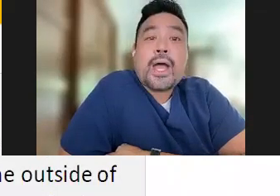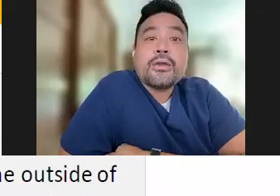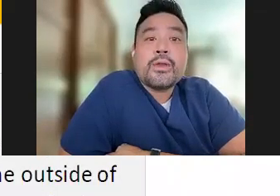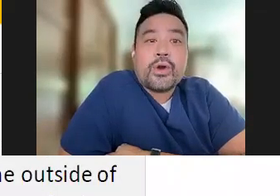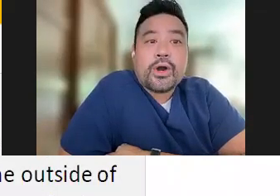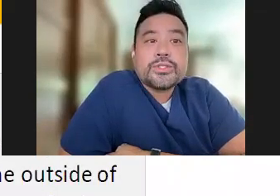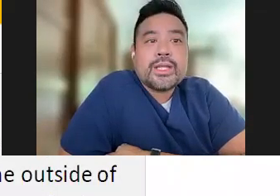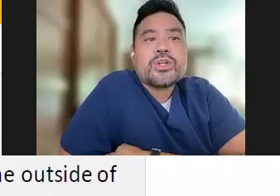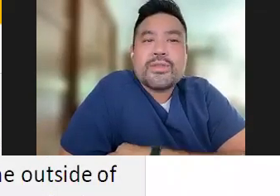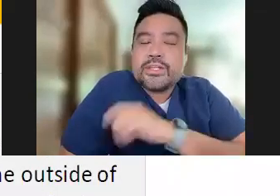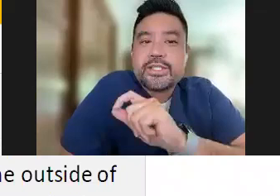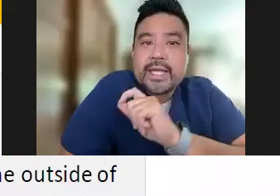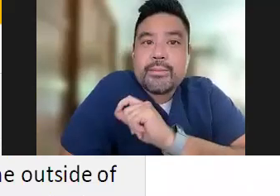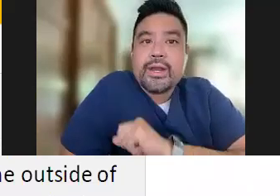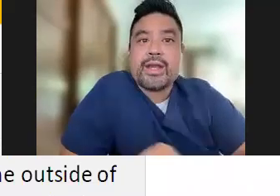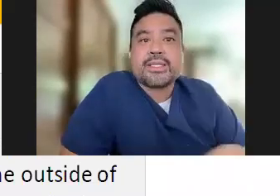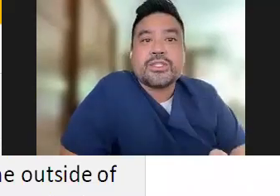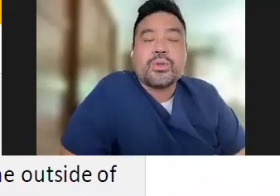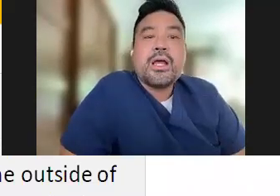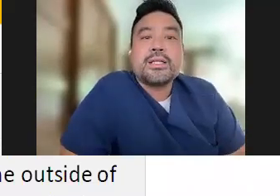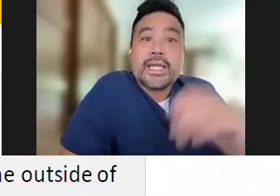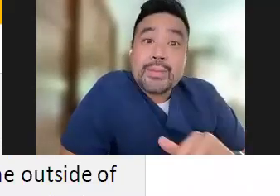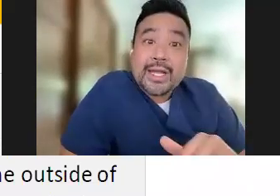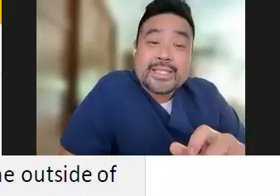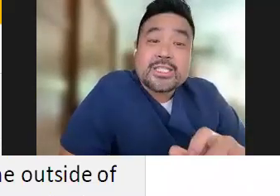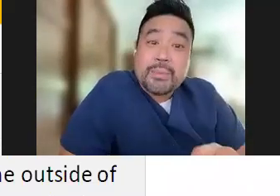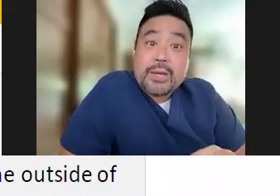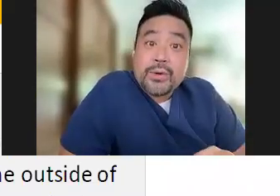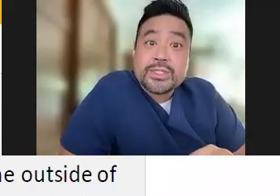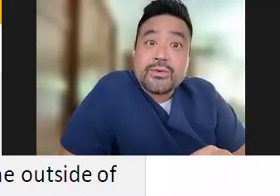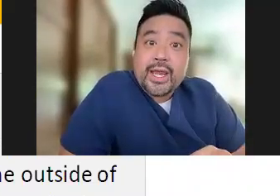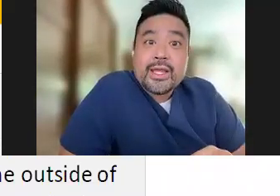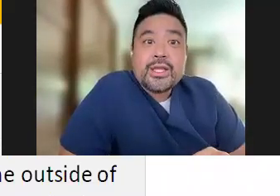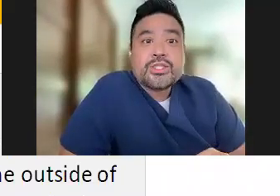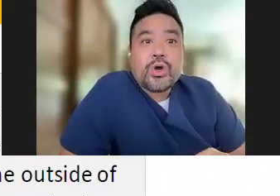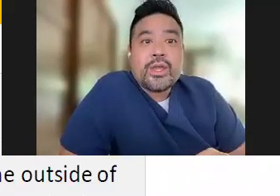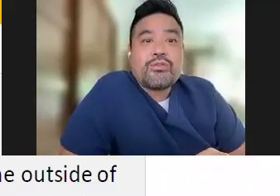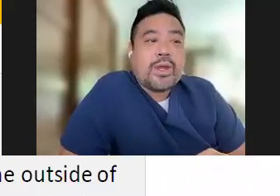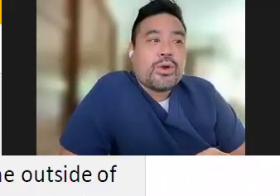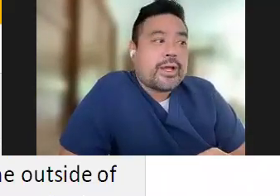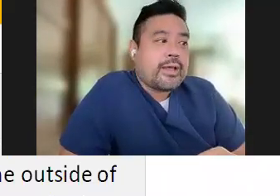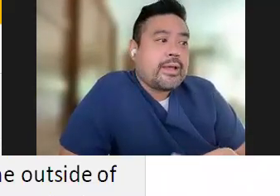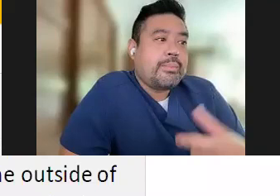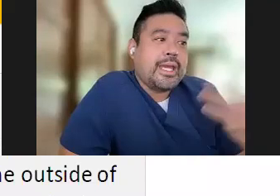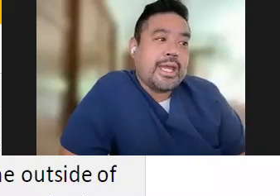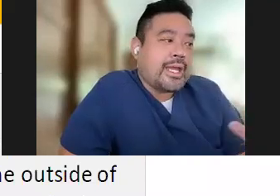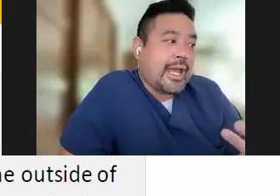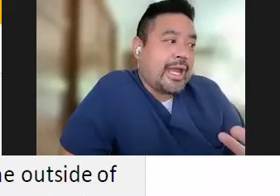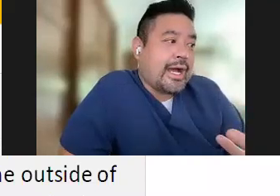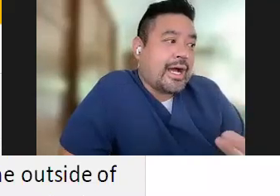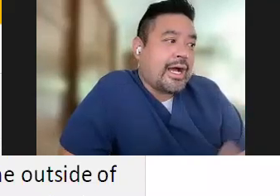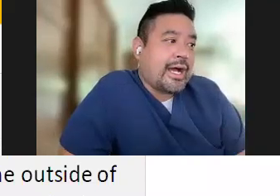So how do they work? So let's start with just the mRNA vaccine. So let's take you back to that spike protein, right? So if we were to be